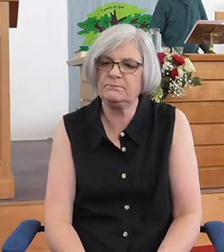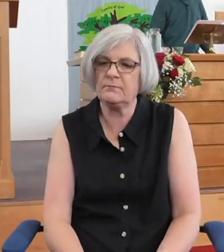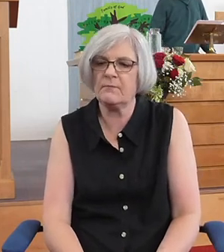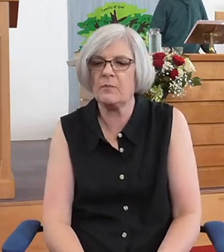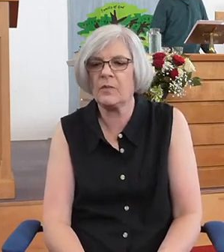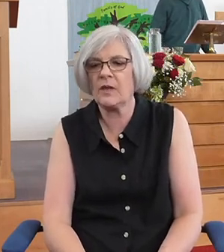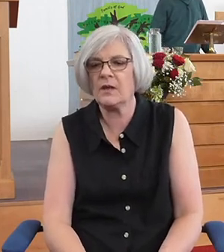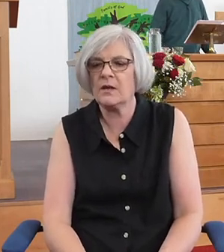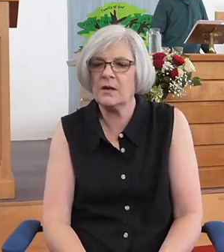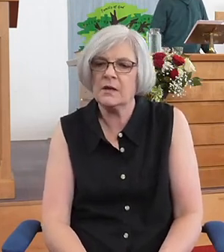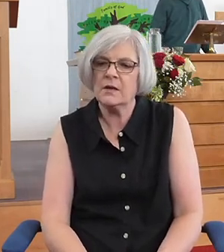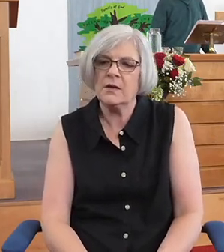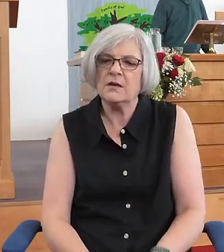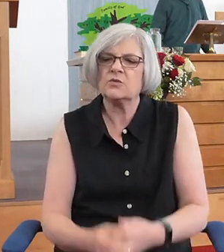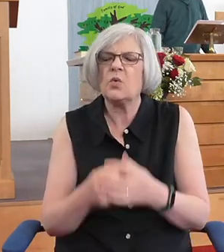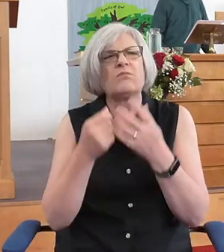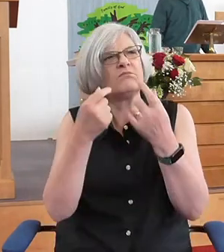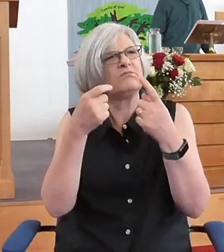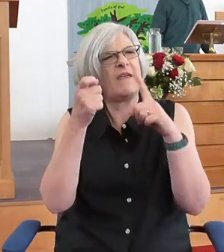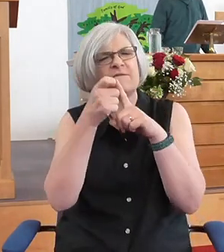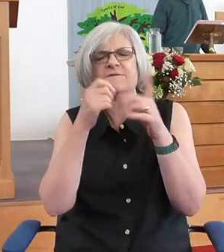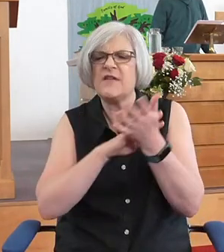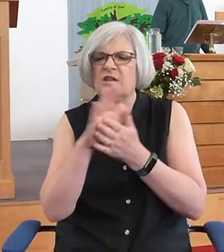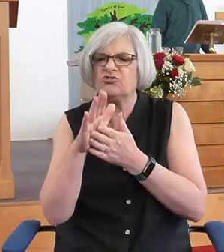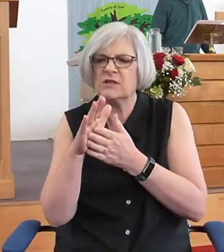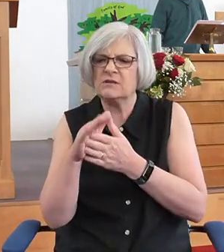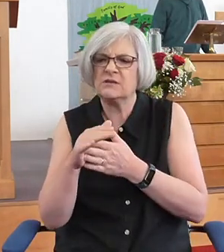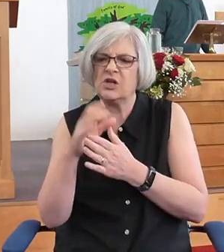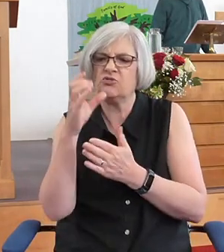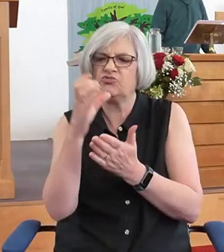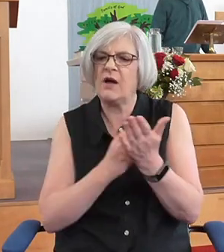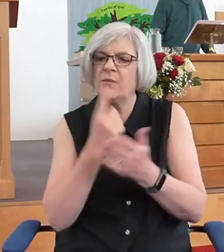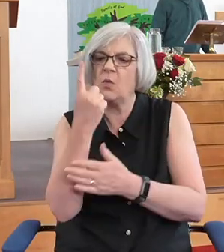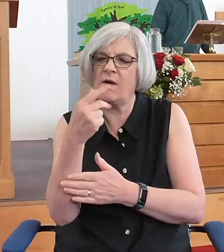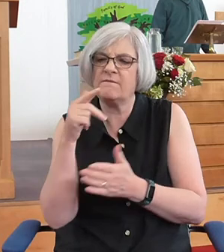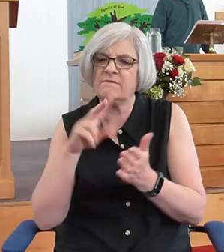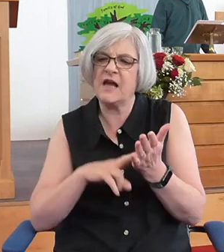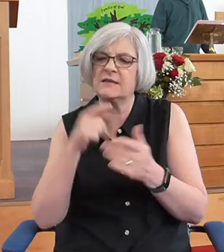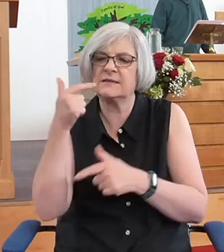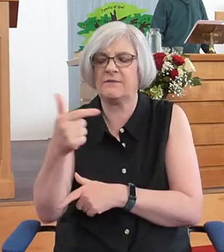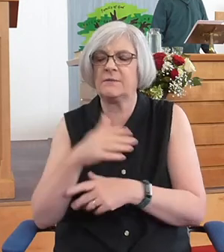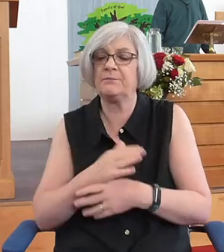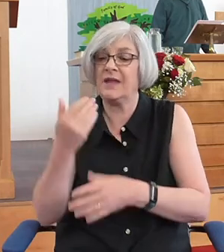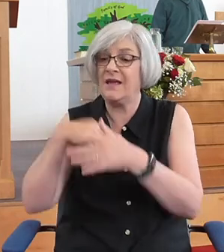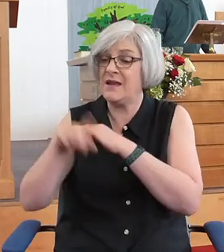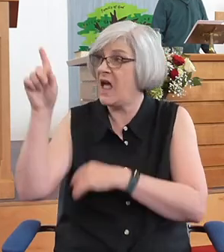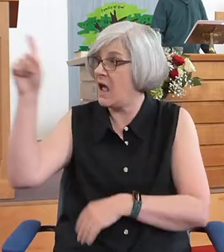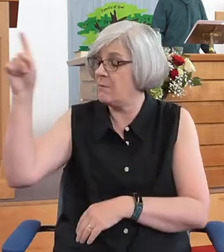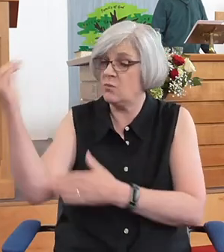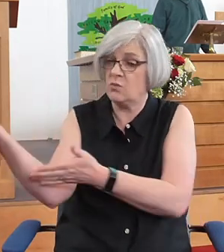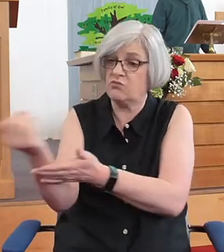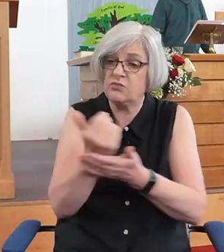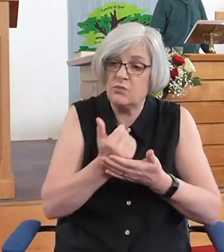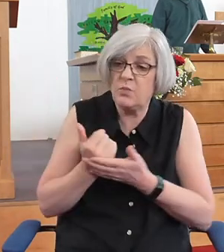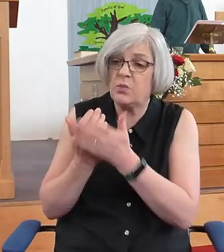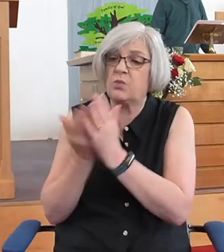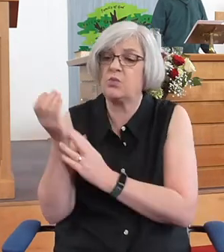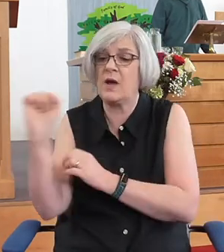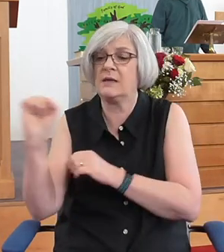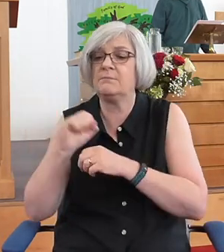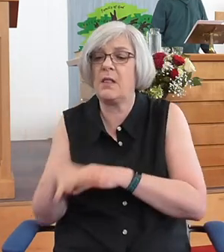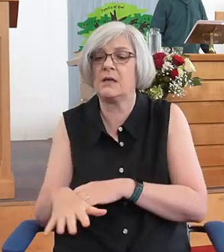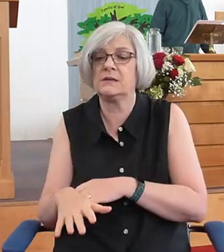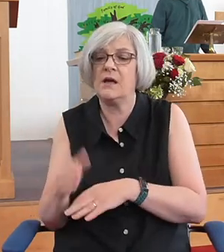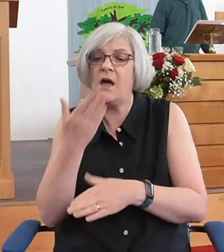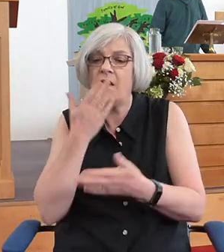Paul writes in Ephesians chapter 1, verse 7, "In him we have redemption through his blood, the forgiveness